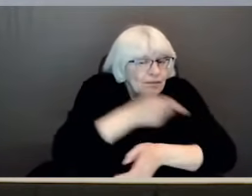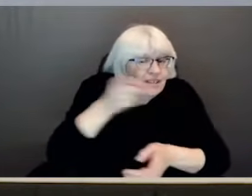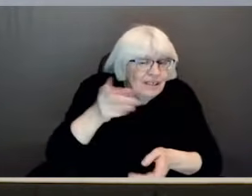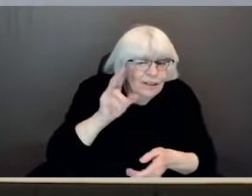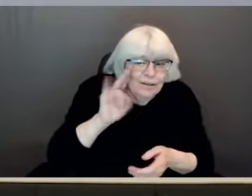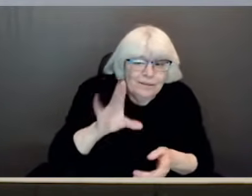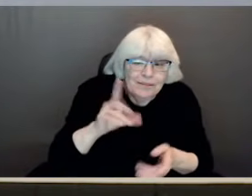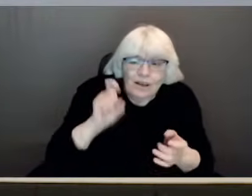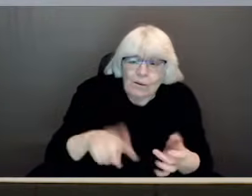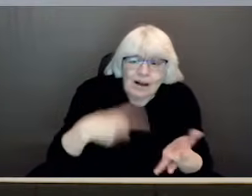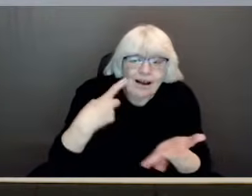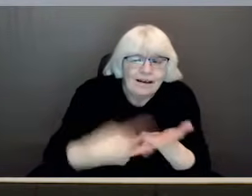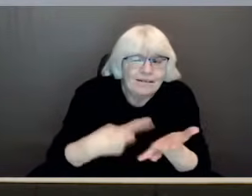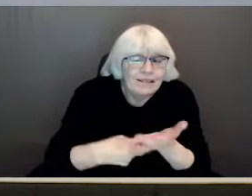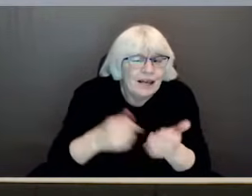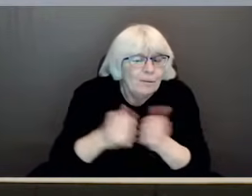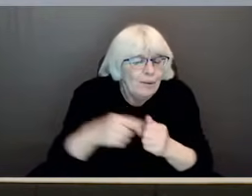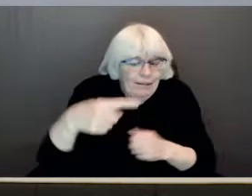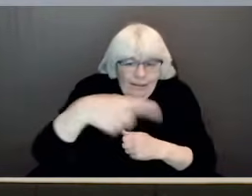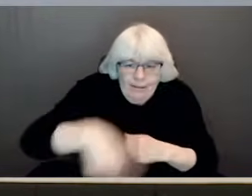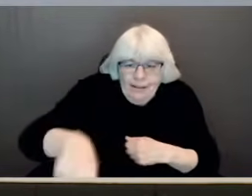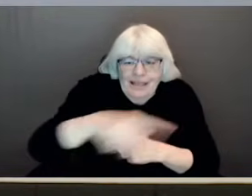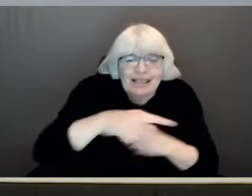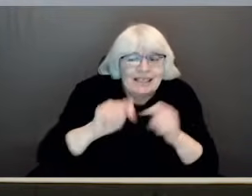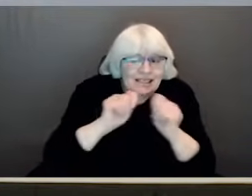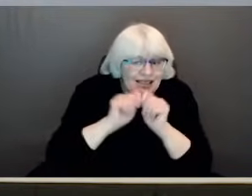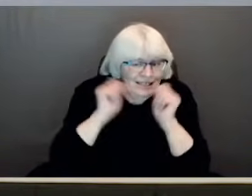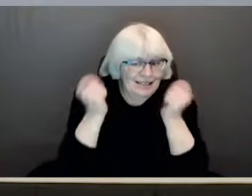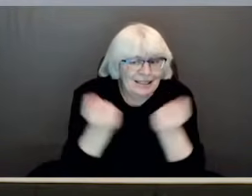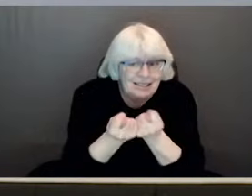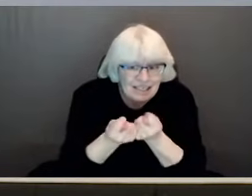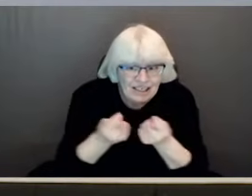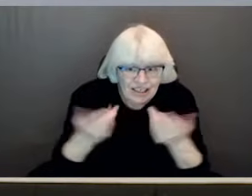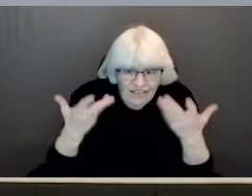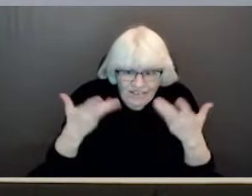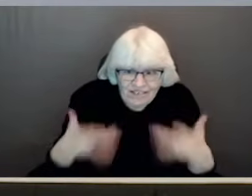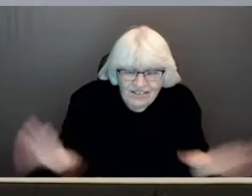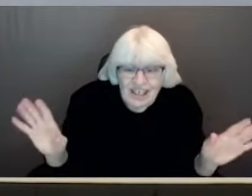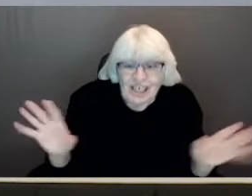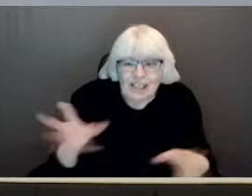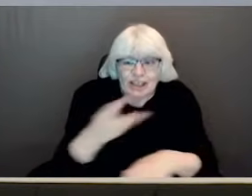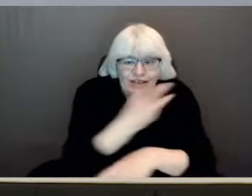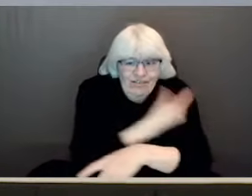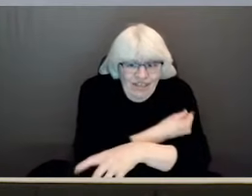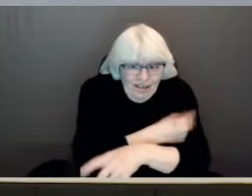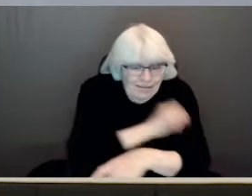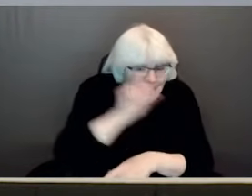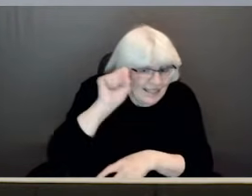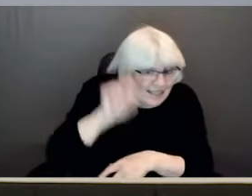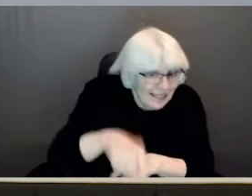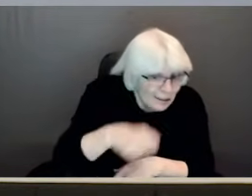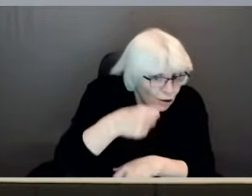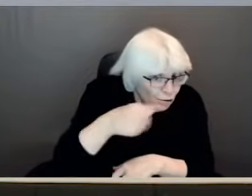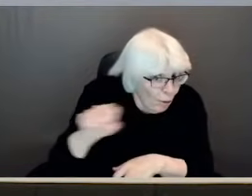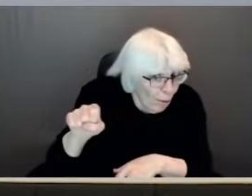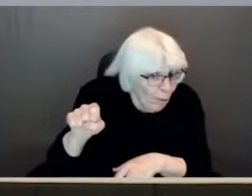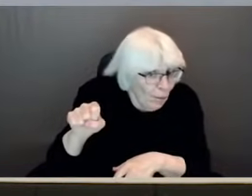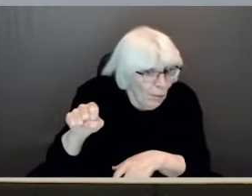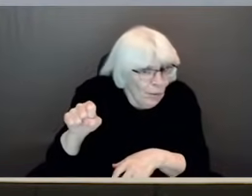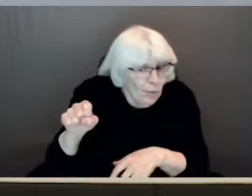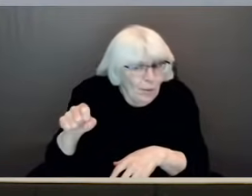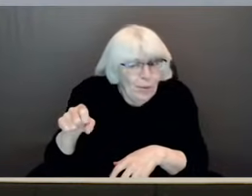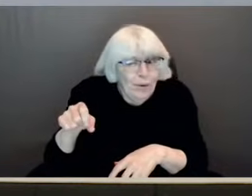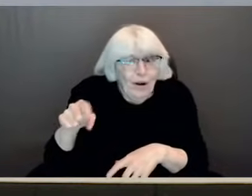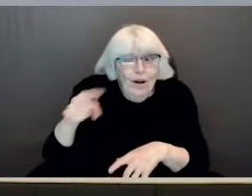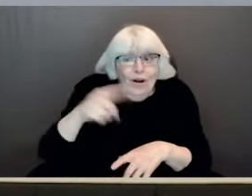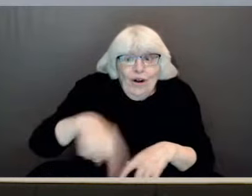and the guardians. And I think every team may make their own decision. Thank